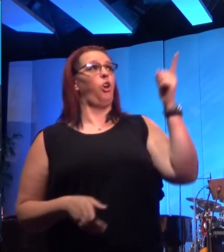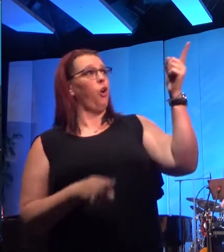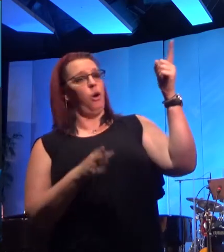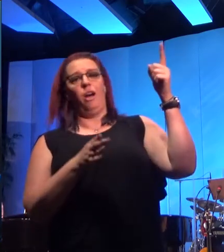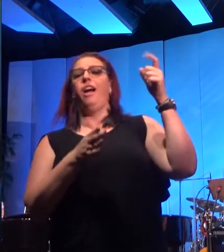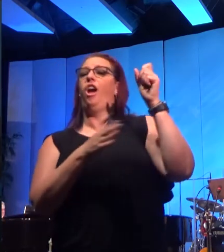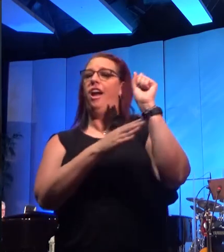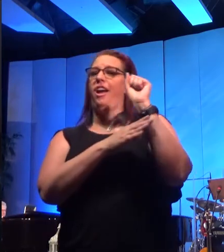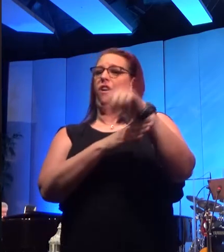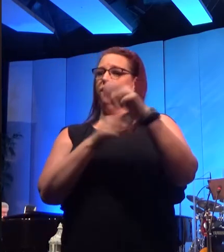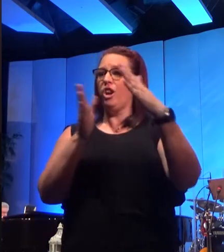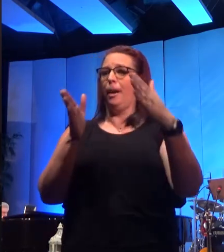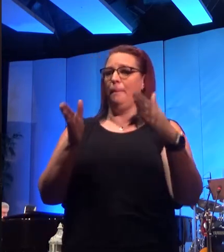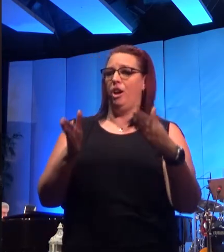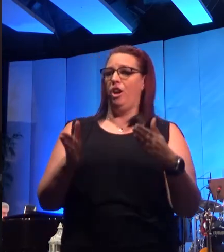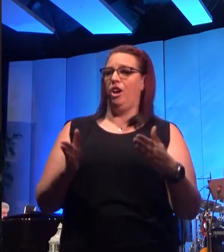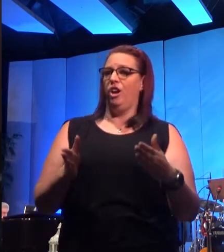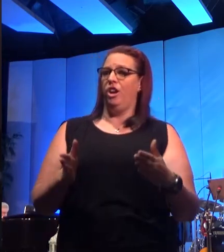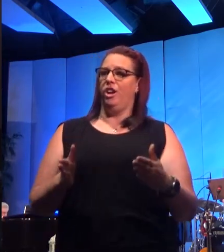You're an overcomer.